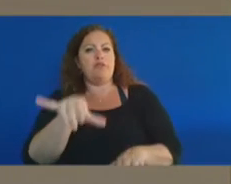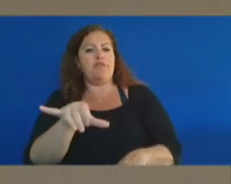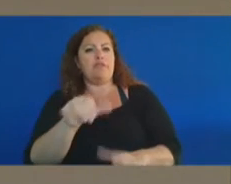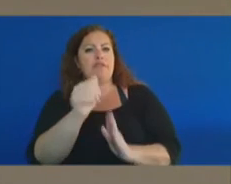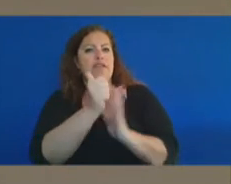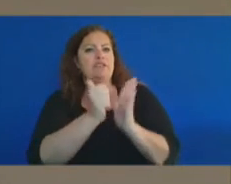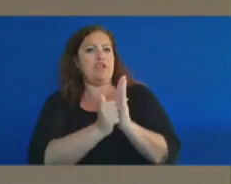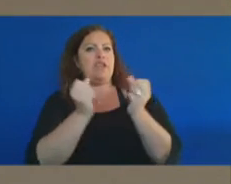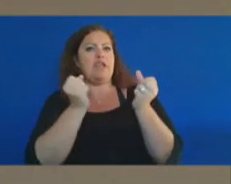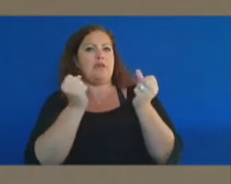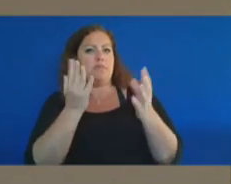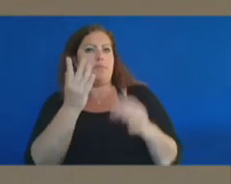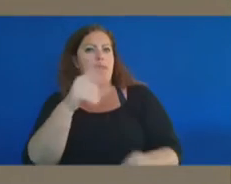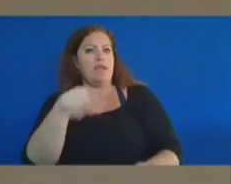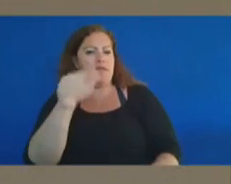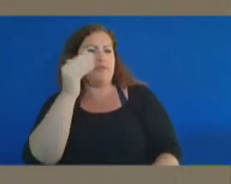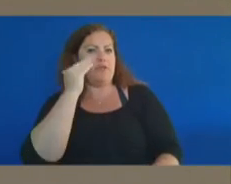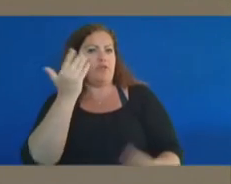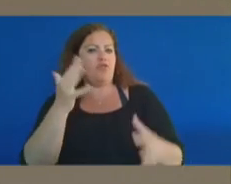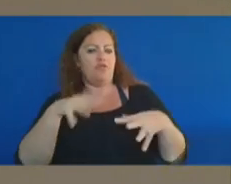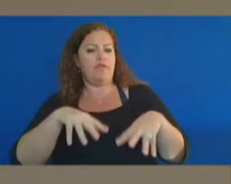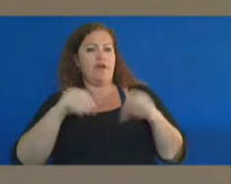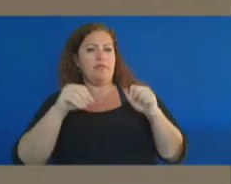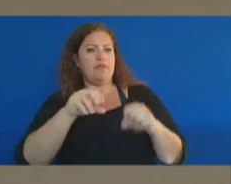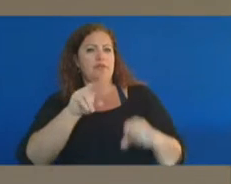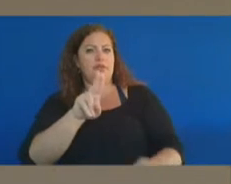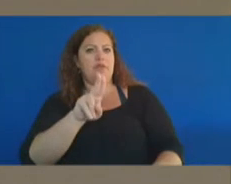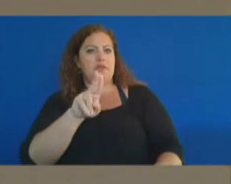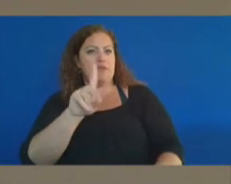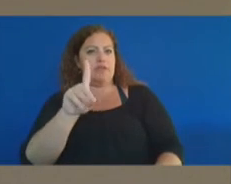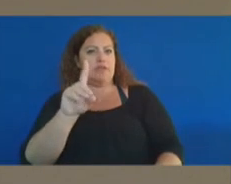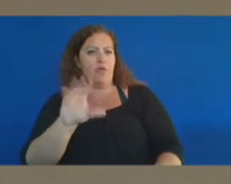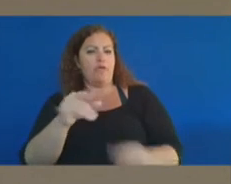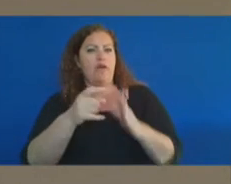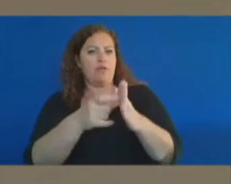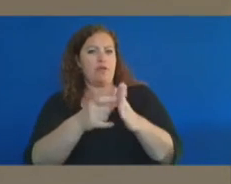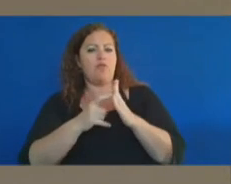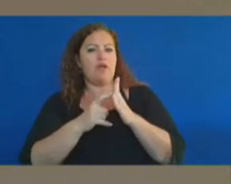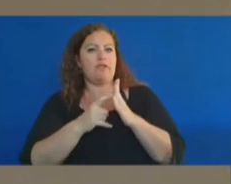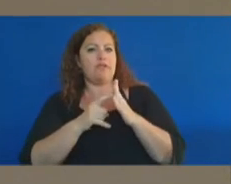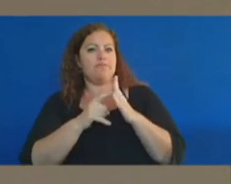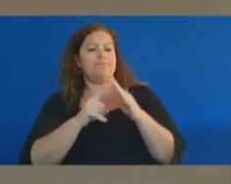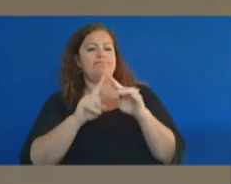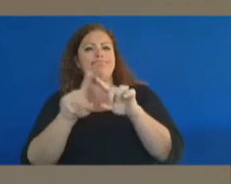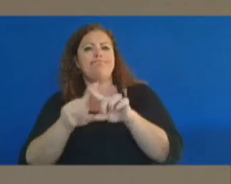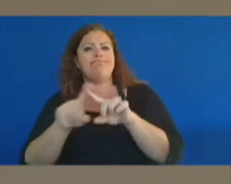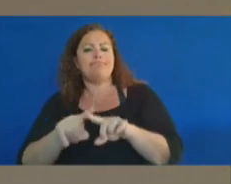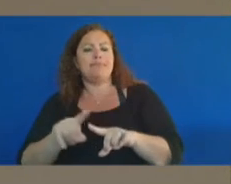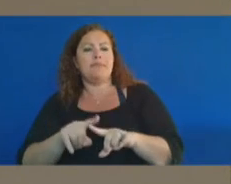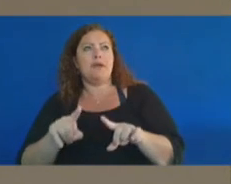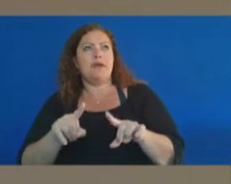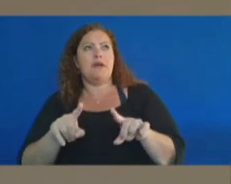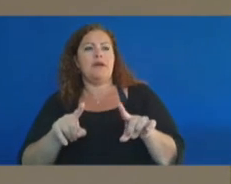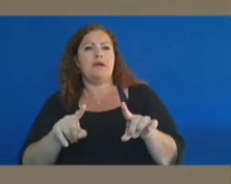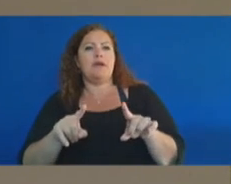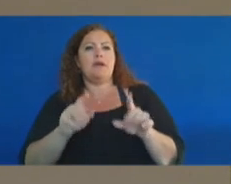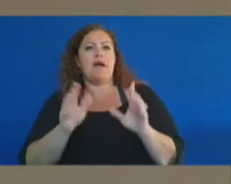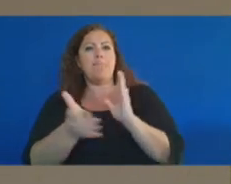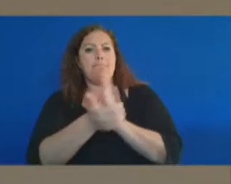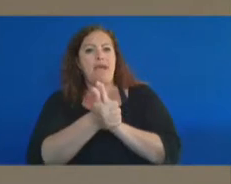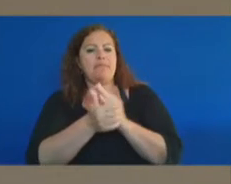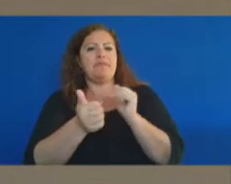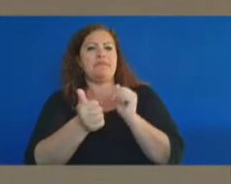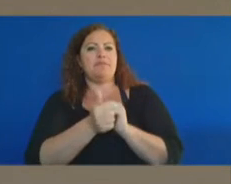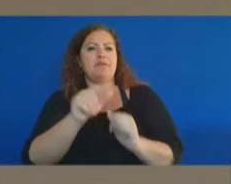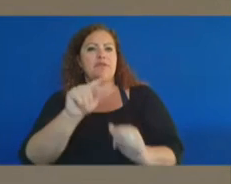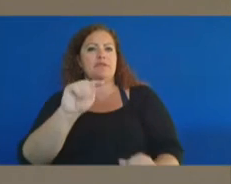of you know that we have adopted a Udo that requires a number of uh um amendments with the text so that